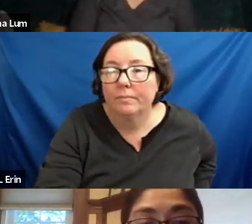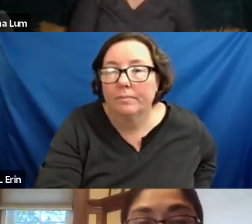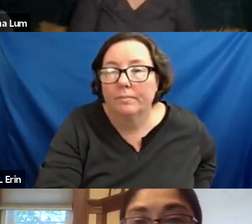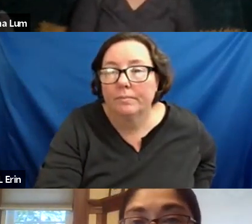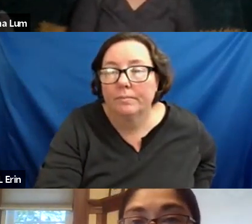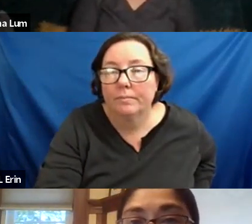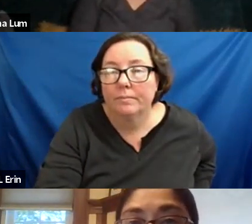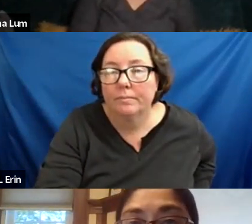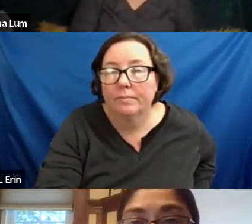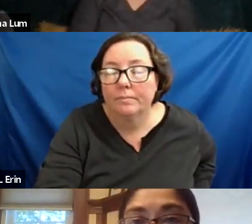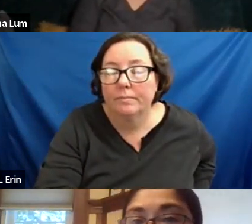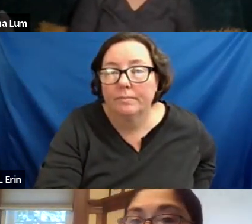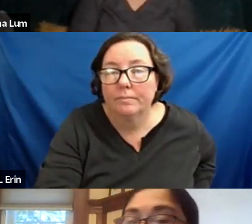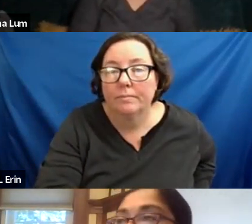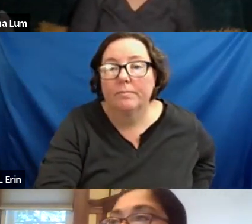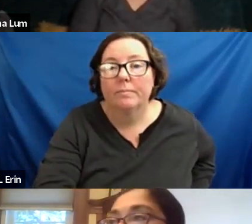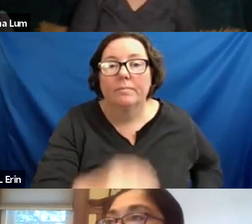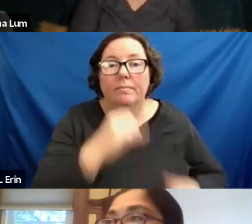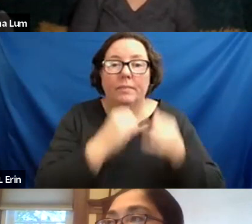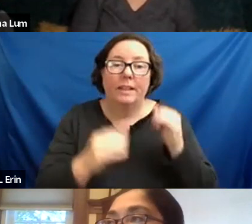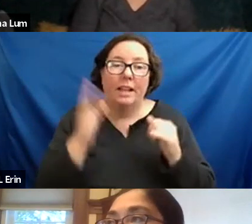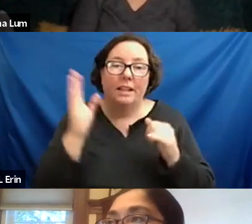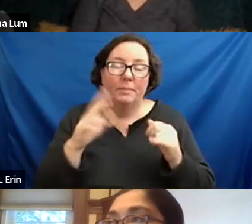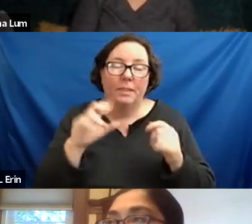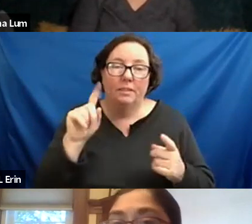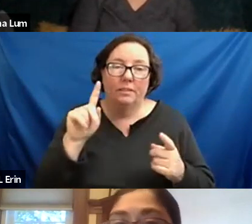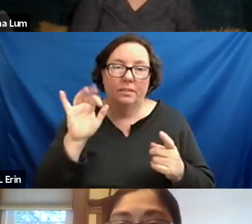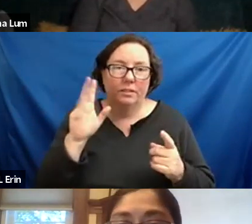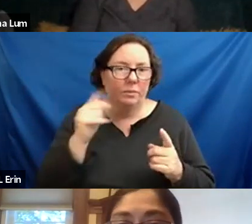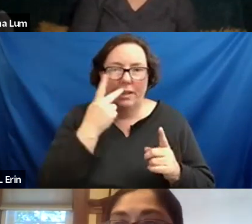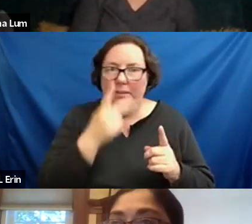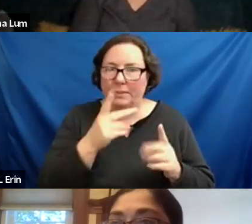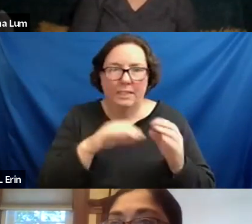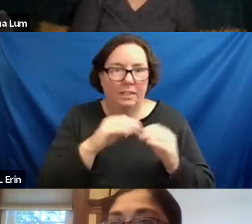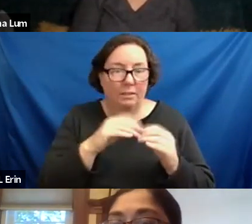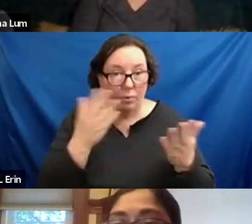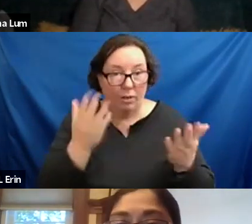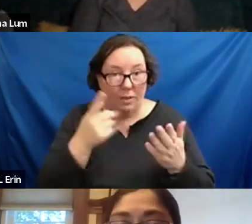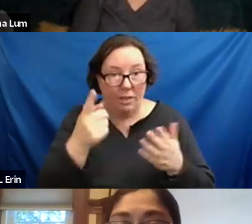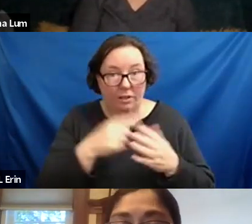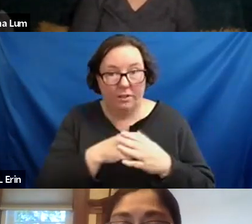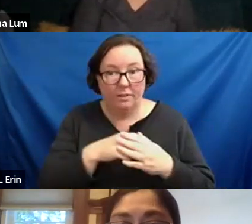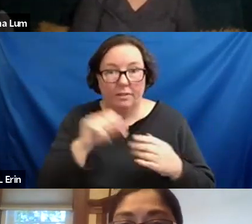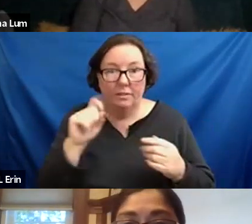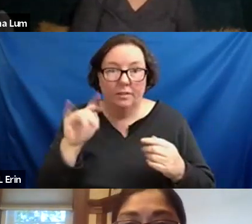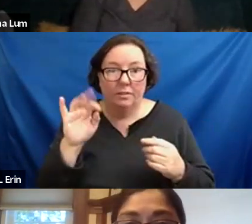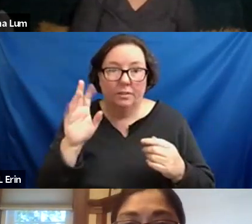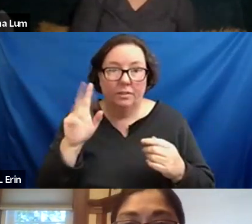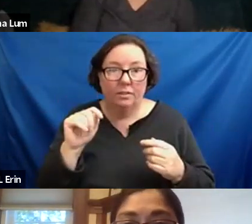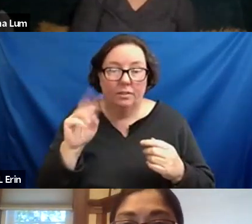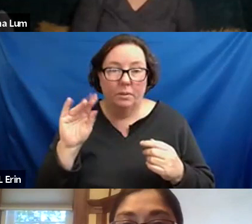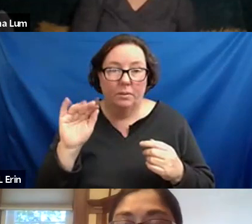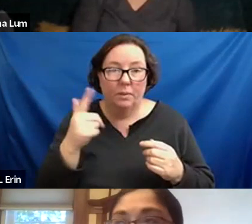The last speaker is Stuart. I can't see the name anymore. Stuart, are you there? Stuart Wang?